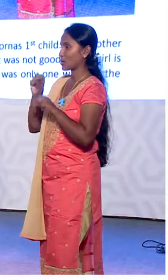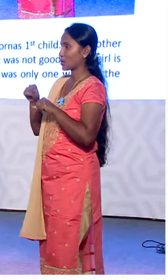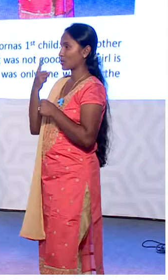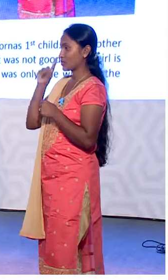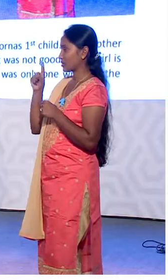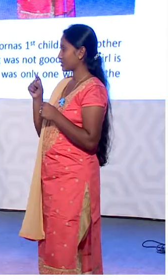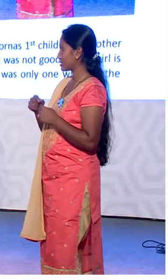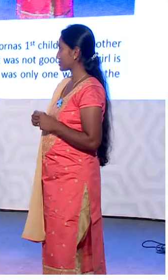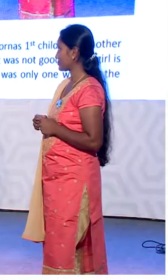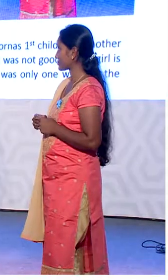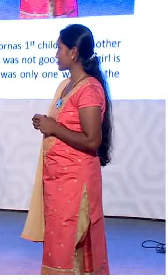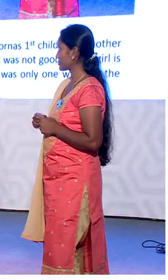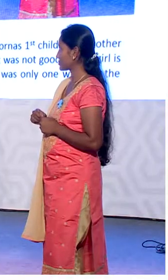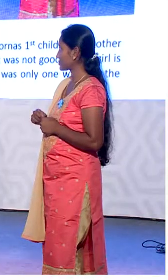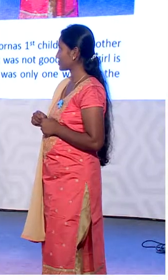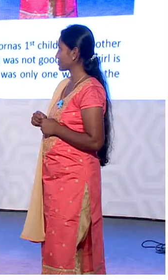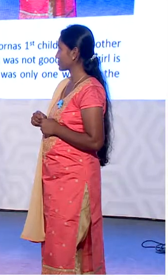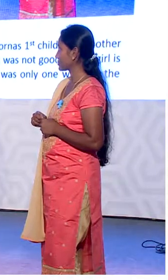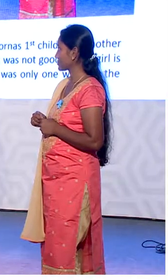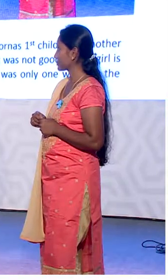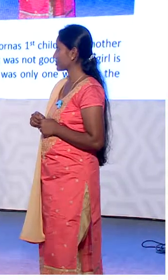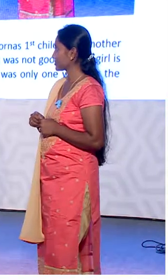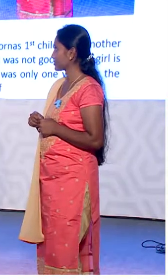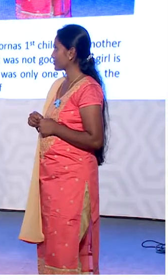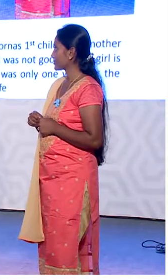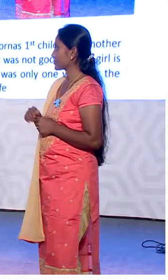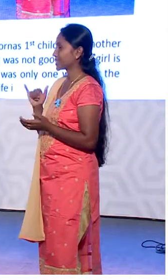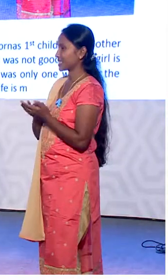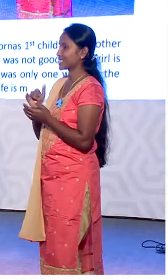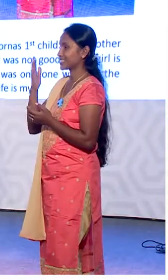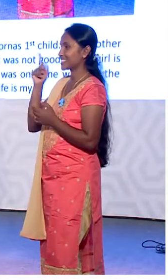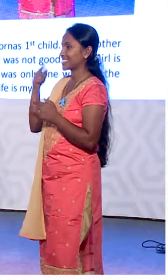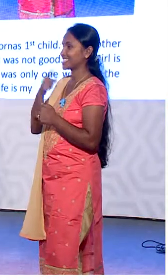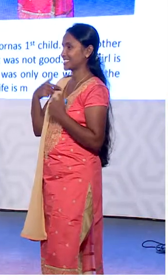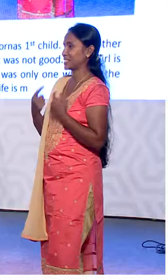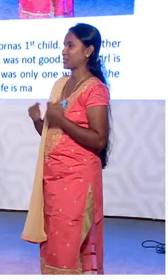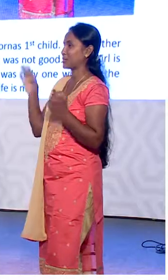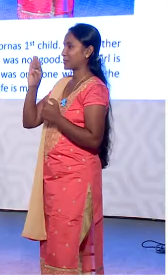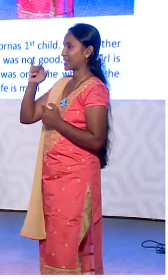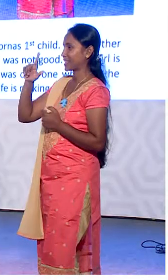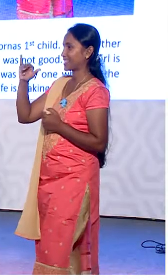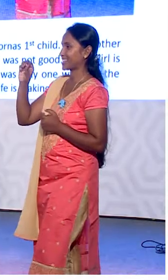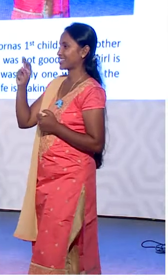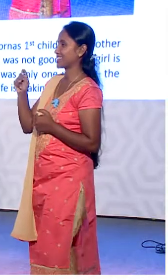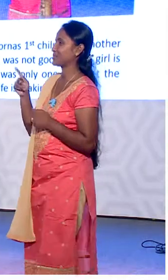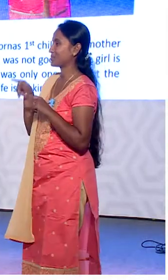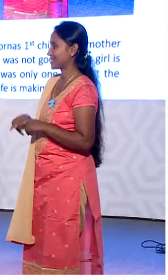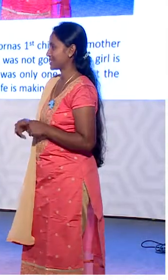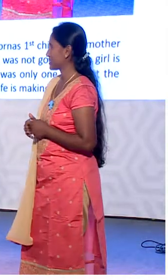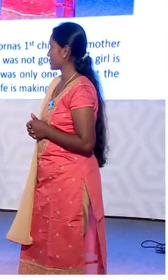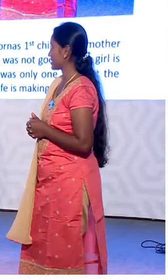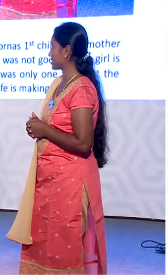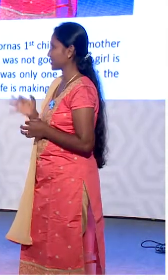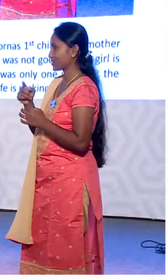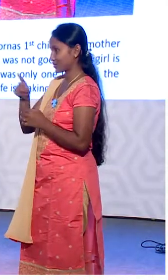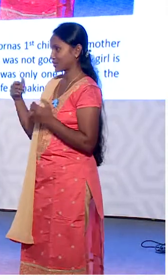of you, all of us. So that's why I say I'm a billionaire, and people say, oh my gosh. So you are a billionaire if you have a